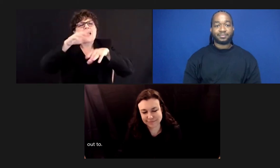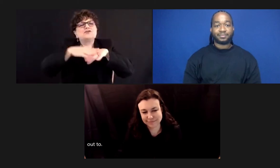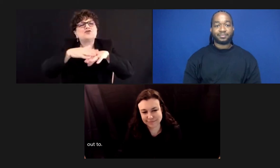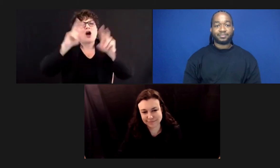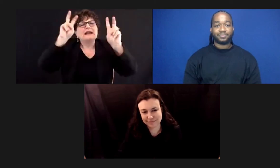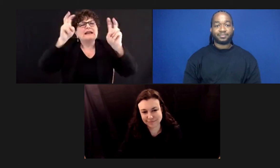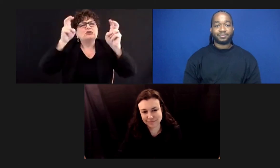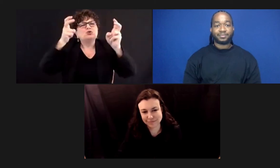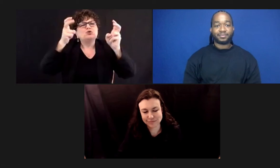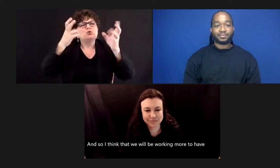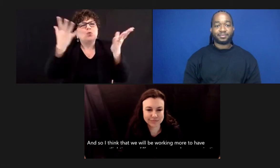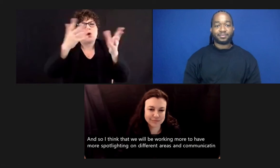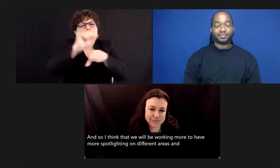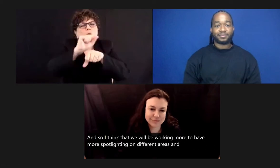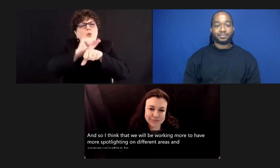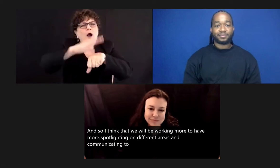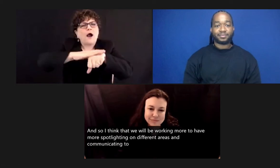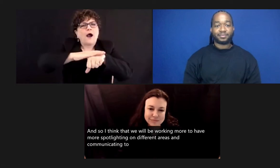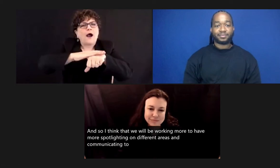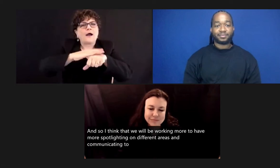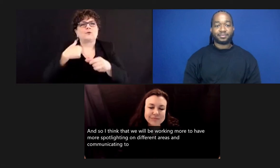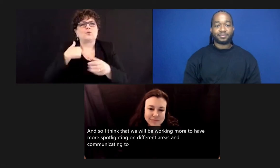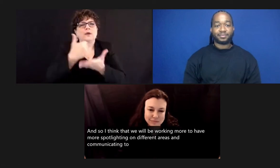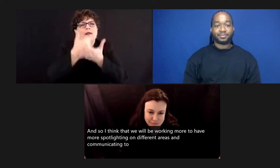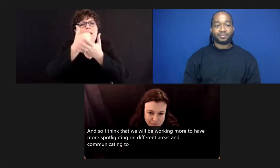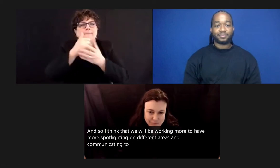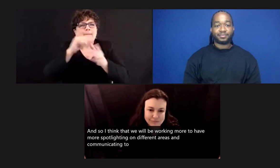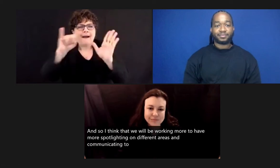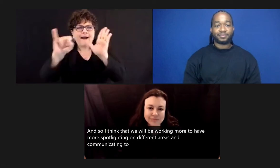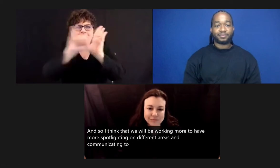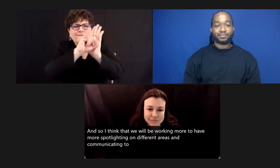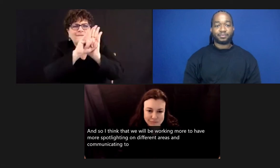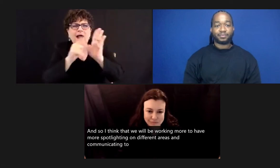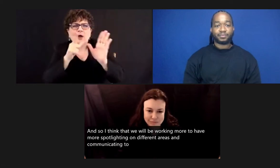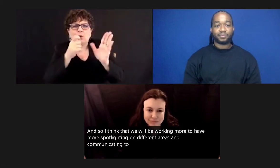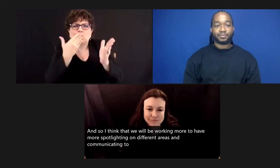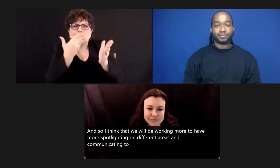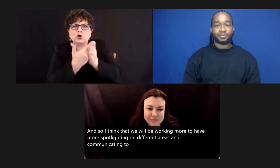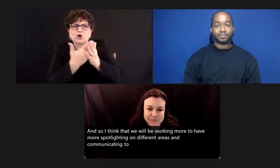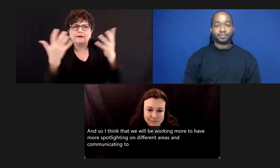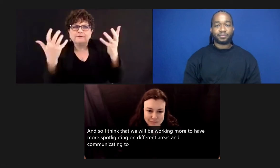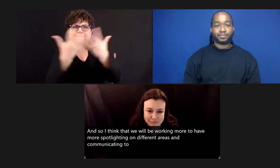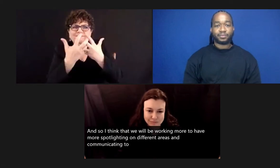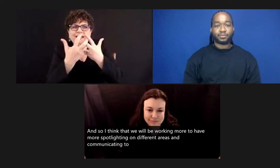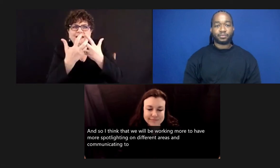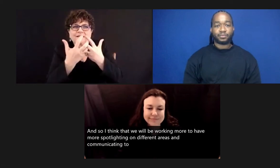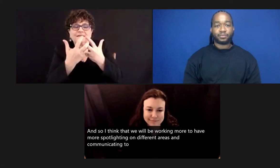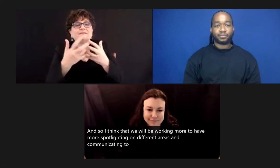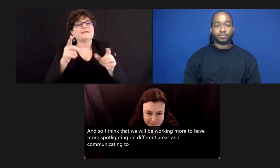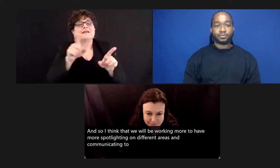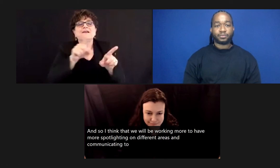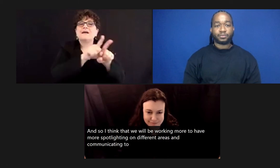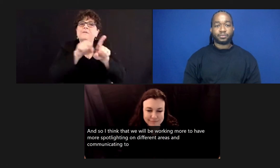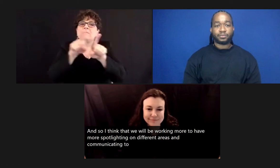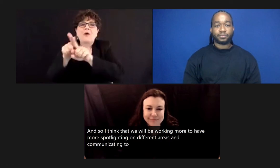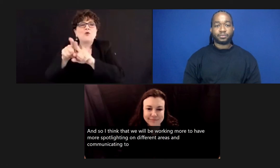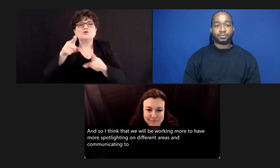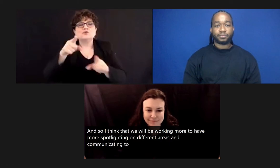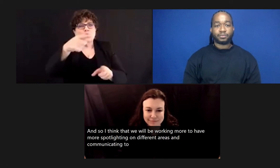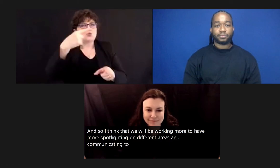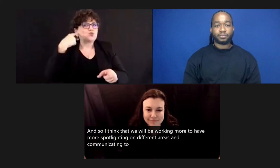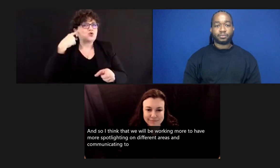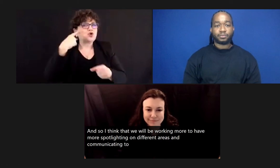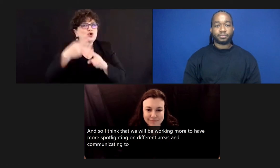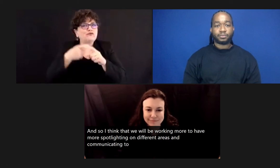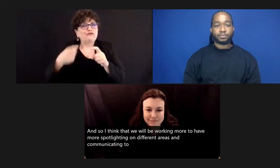them know who we are and learn who they are, as well as what issues and topics we can identify that would